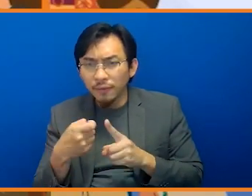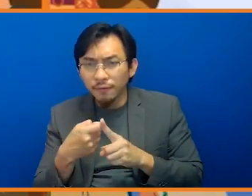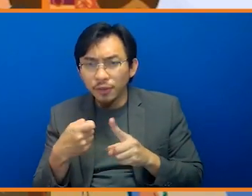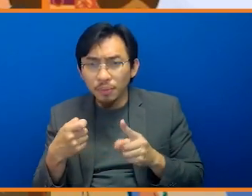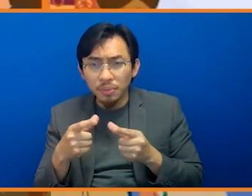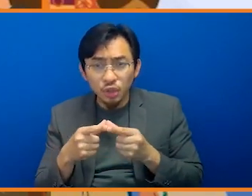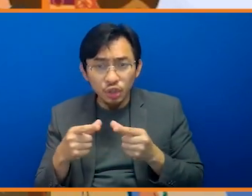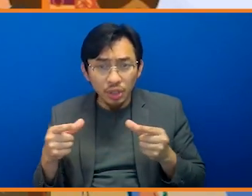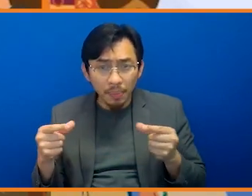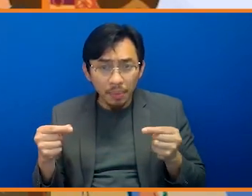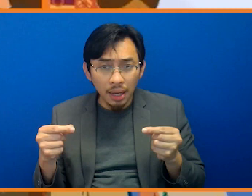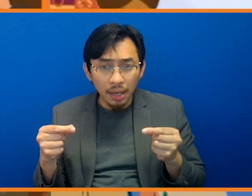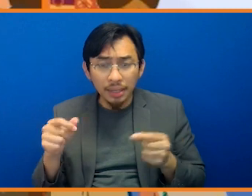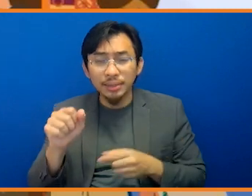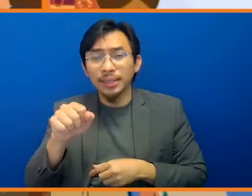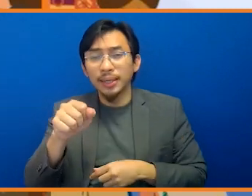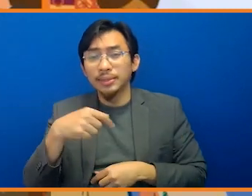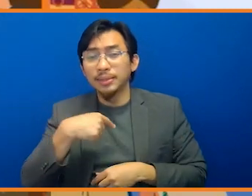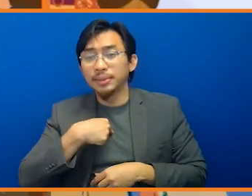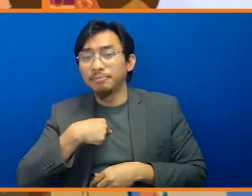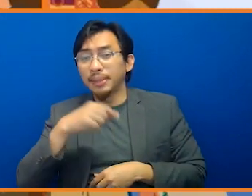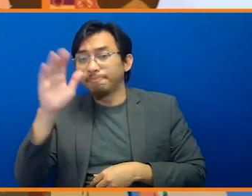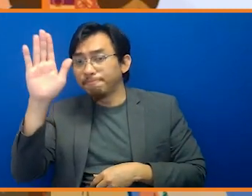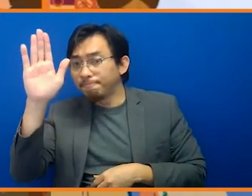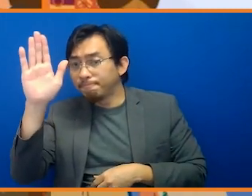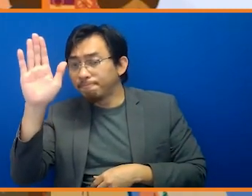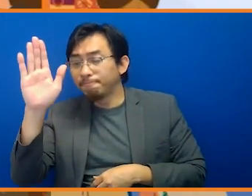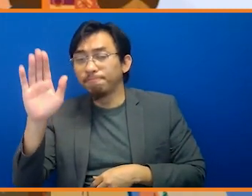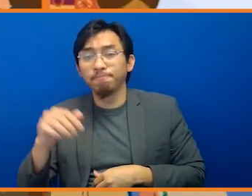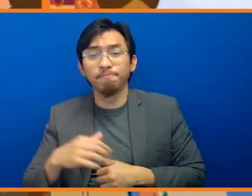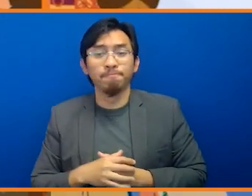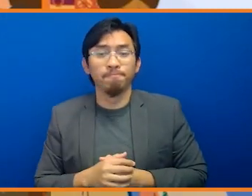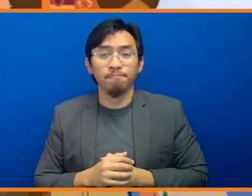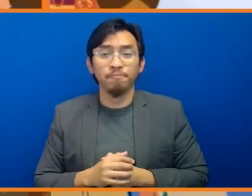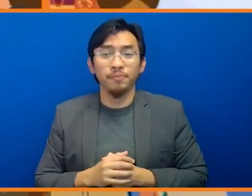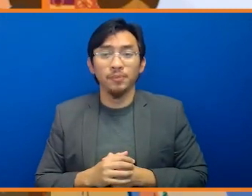Japan? Yes, I am. Yeah.